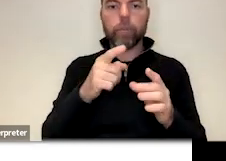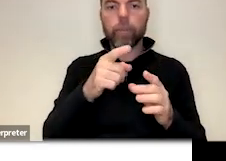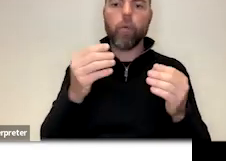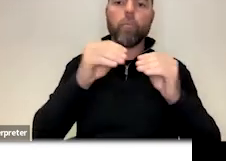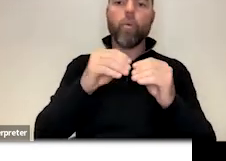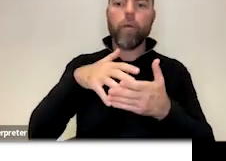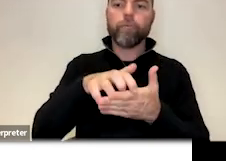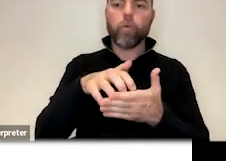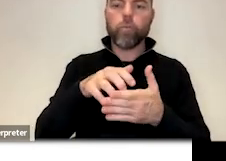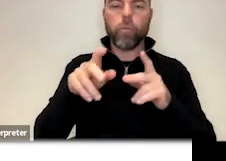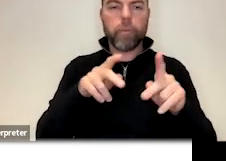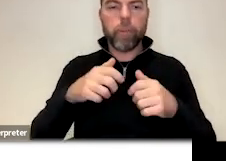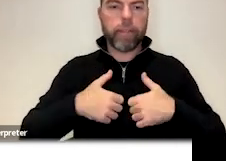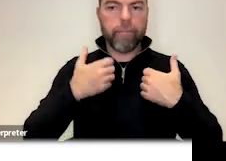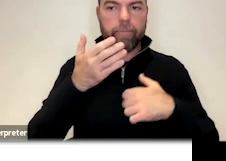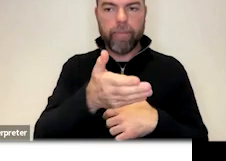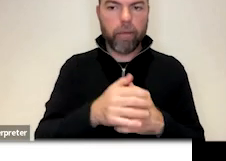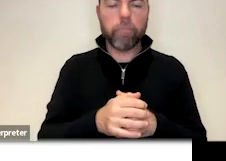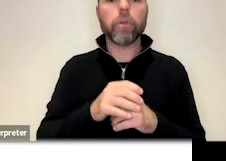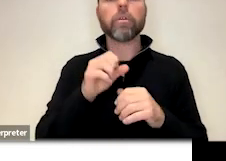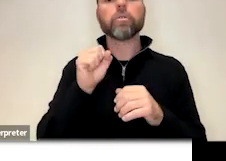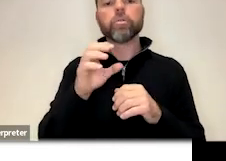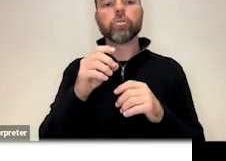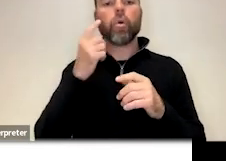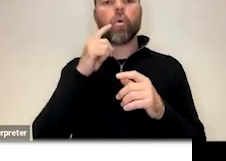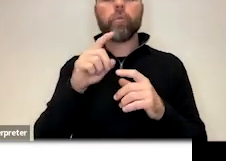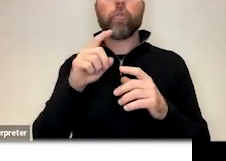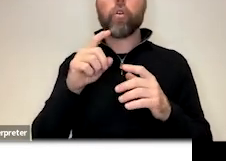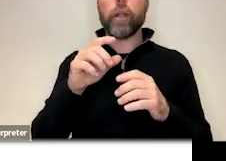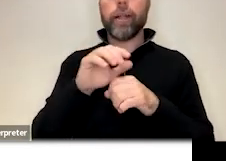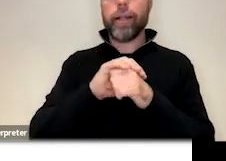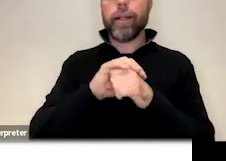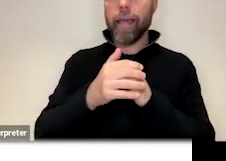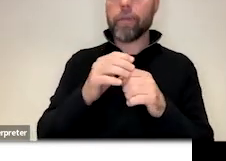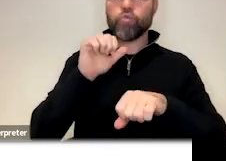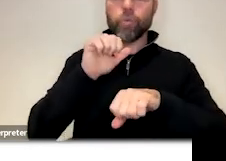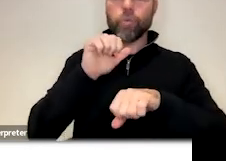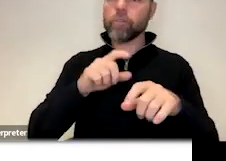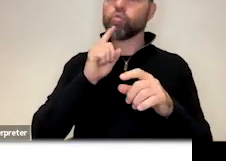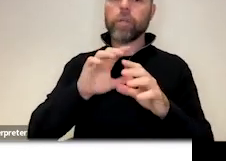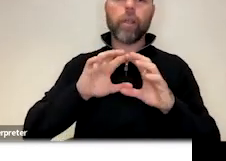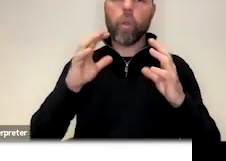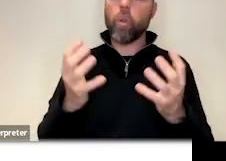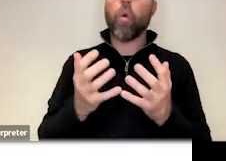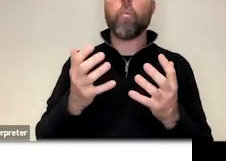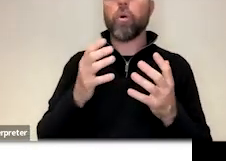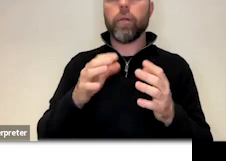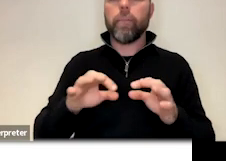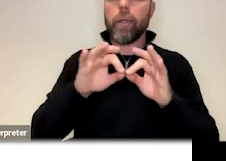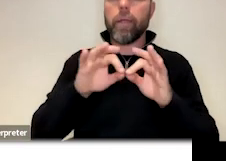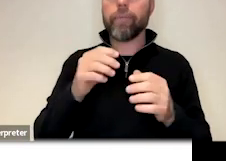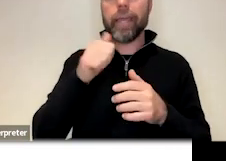of vulnerable residents. So to conclude, climate resilience is a global imperative. Anyone on this call is bought into